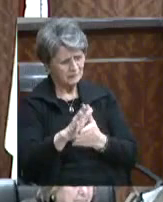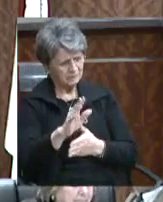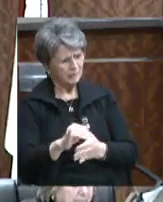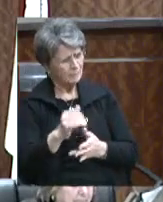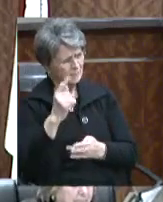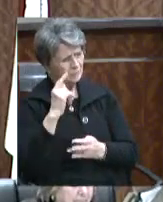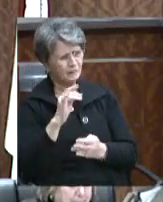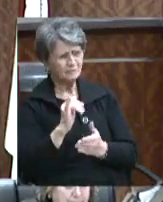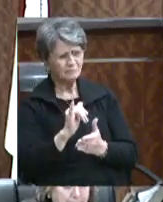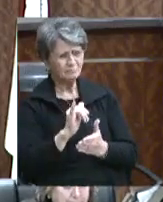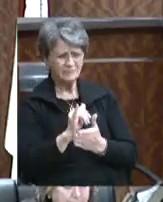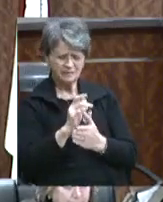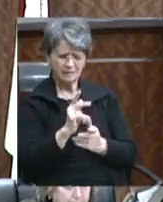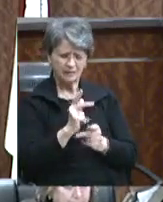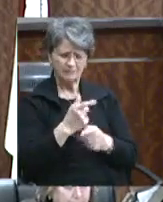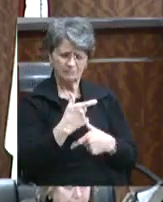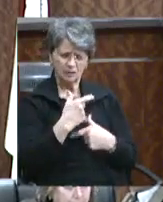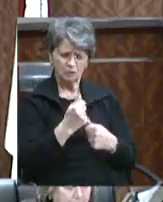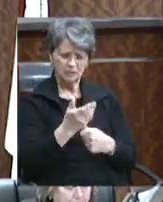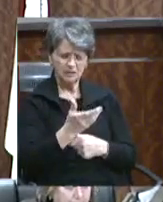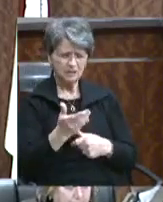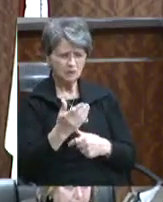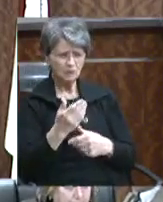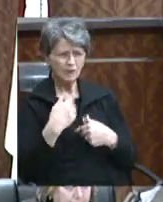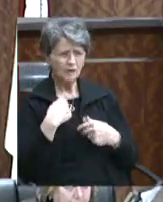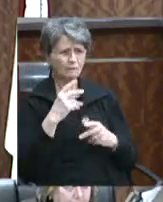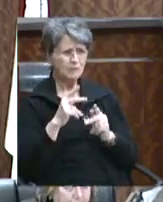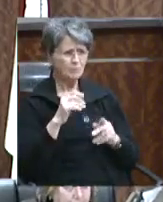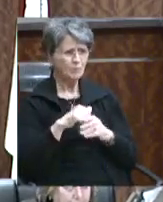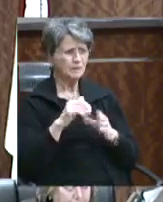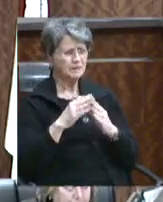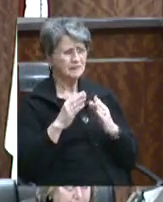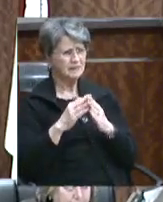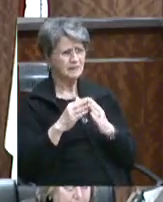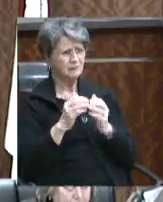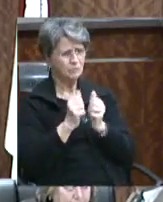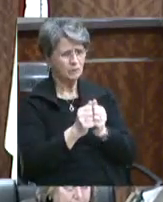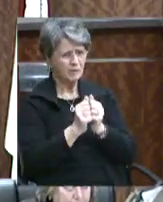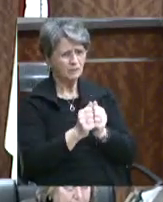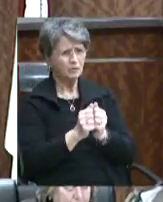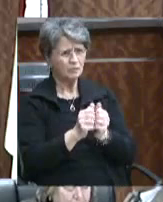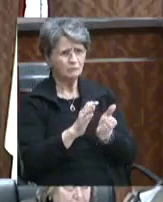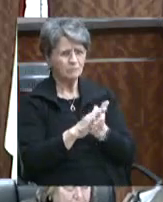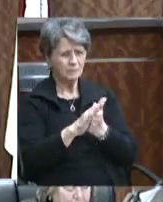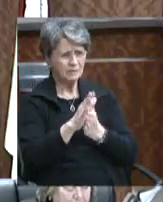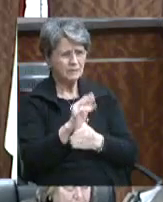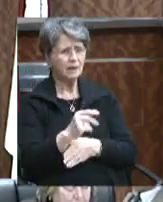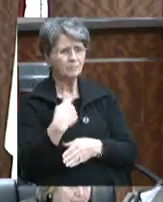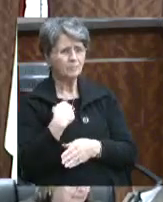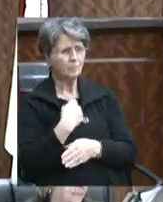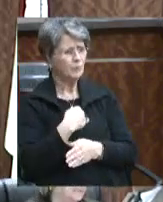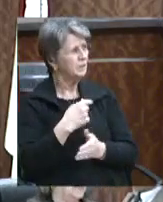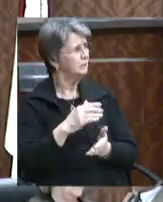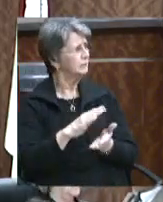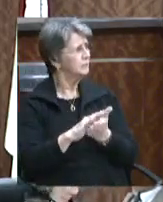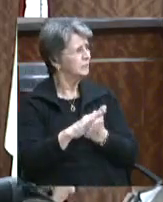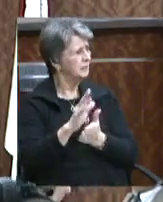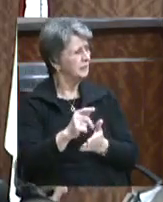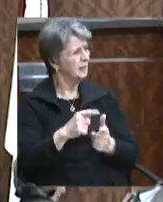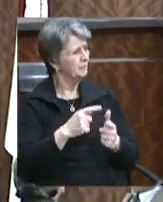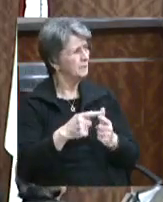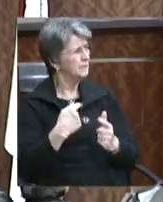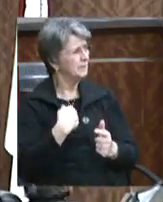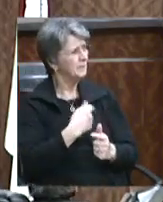that we could just get the people in the city together and to do. And we pick up and then we have dinner and so forth